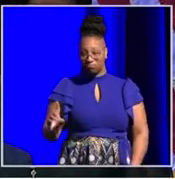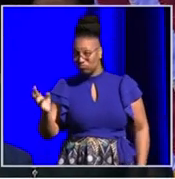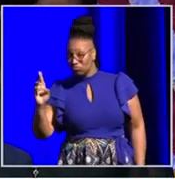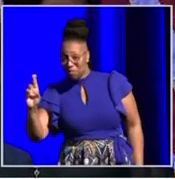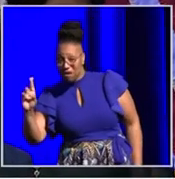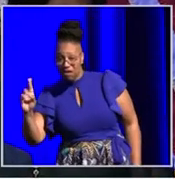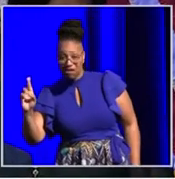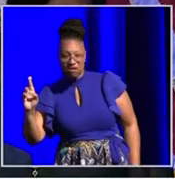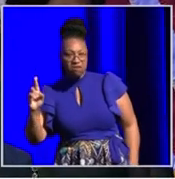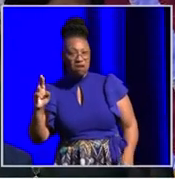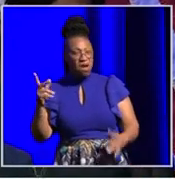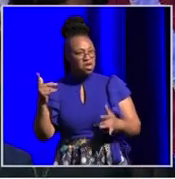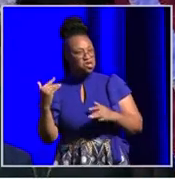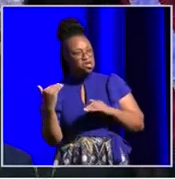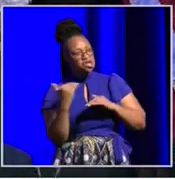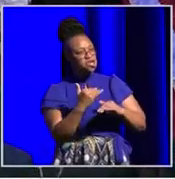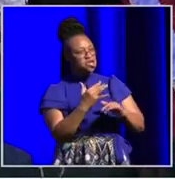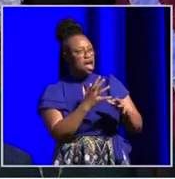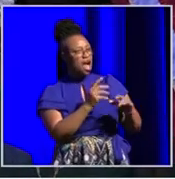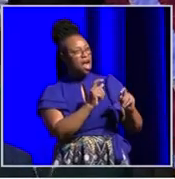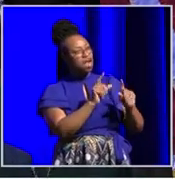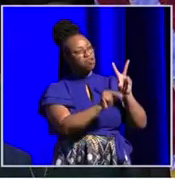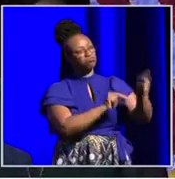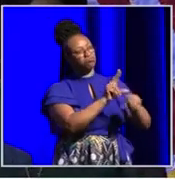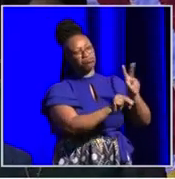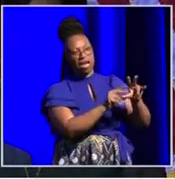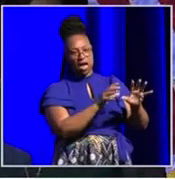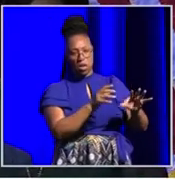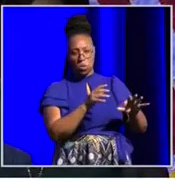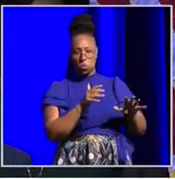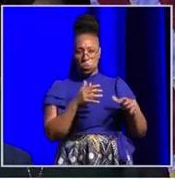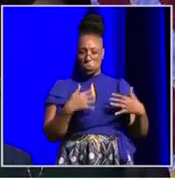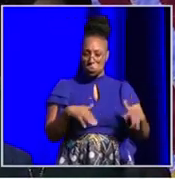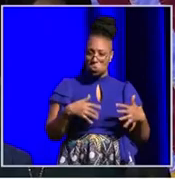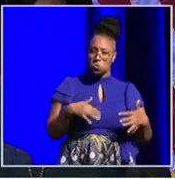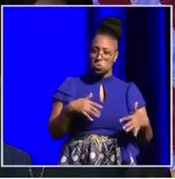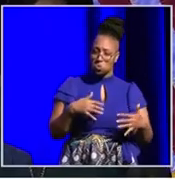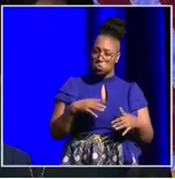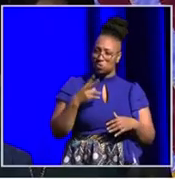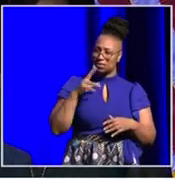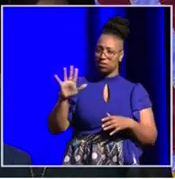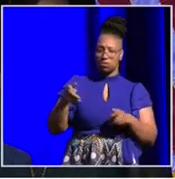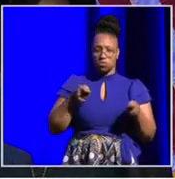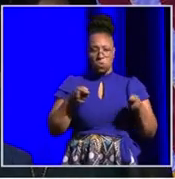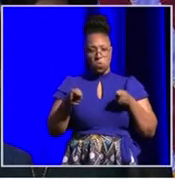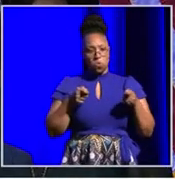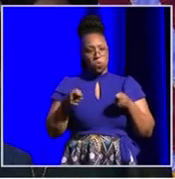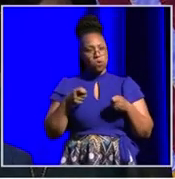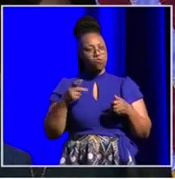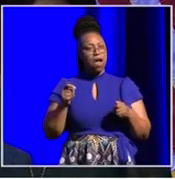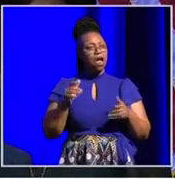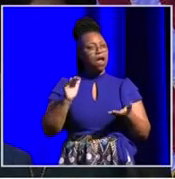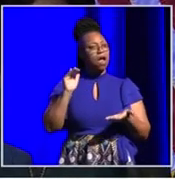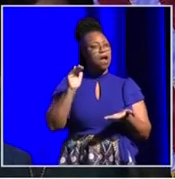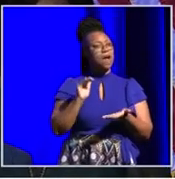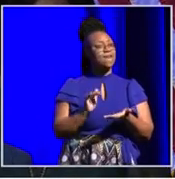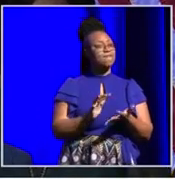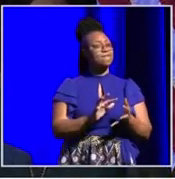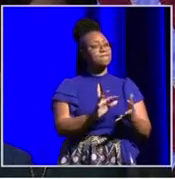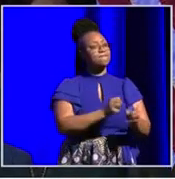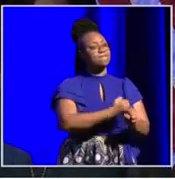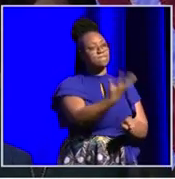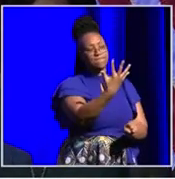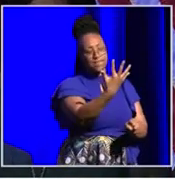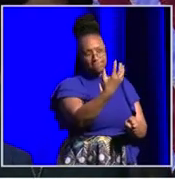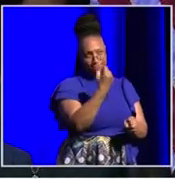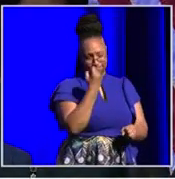limited home rule or even try to eliminate home rule altogether, as several House Republicans have said